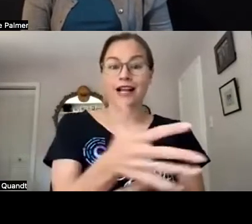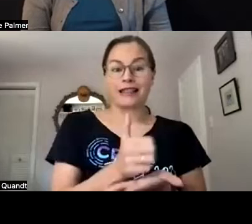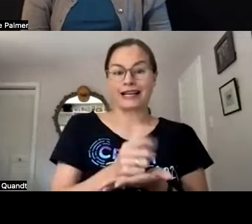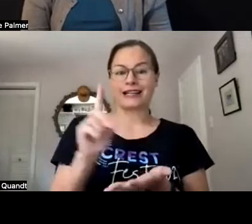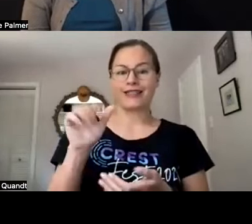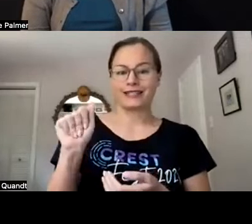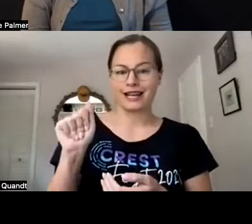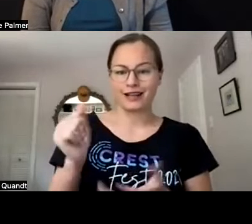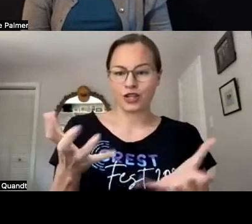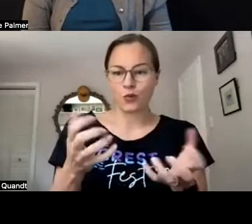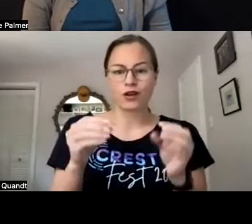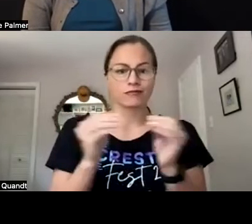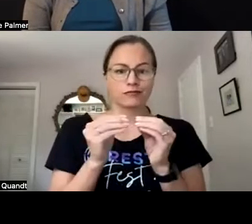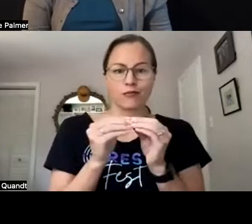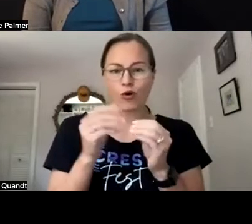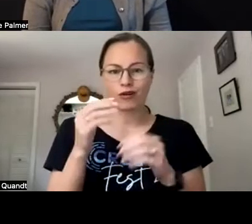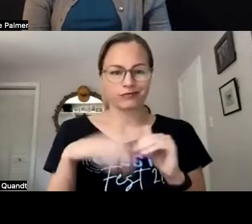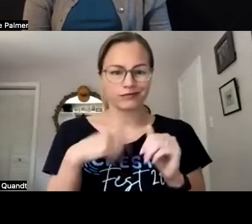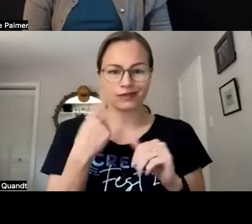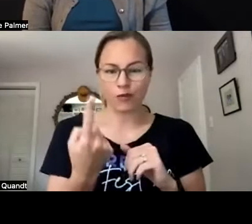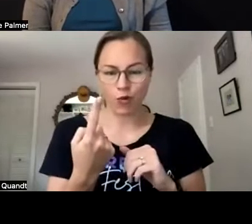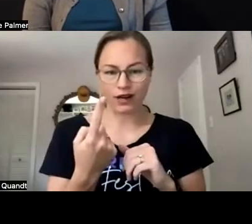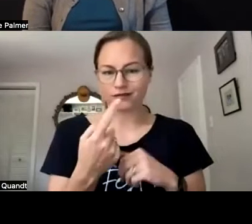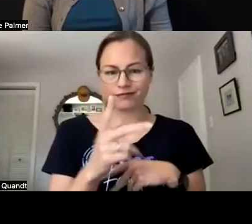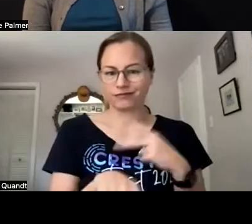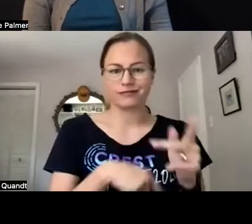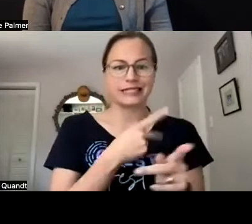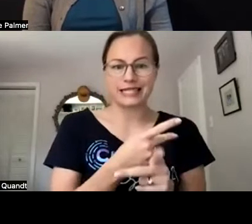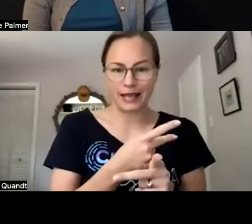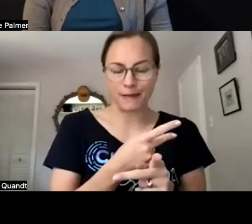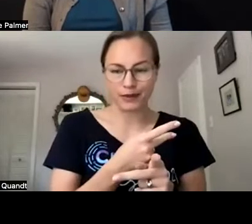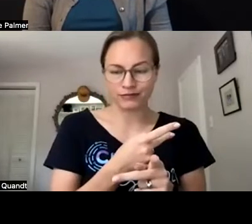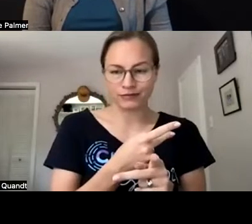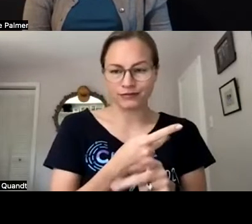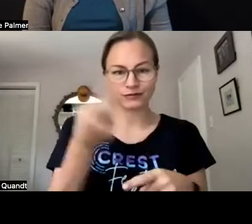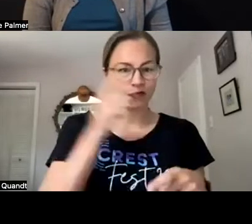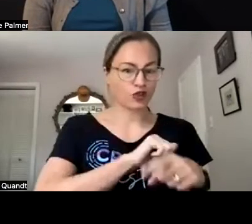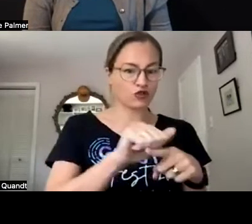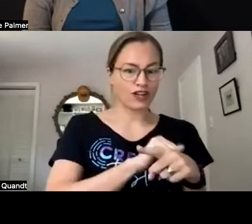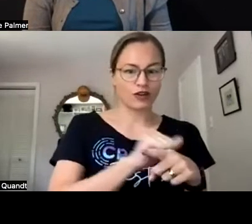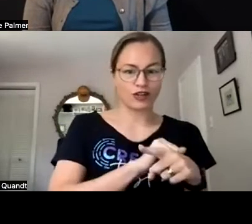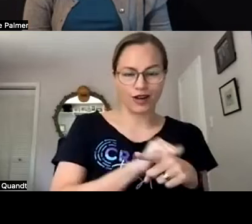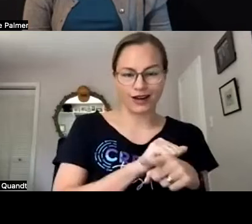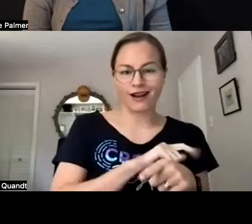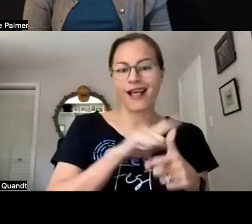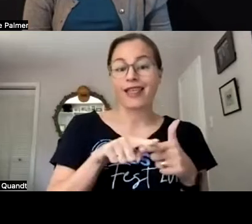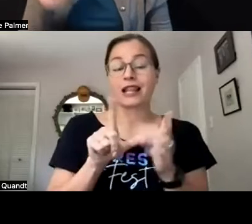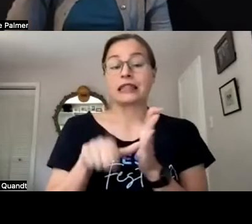Sure. So I think I understand you're trying to collect more than just one data type.